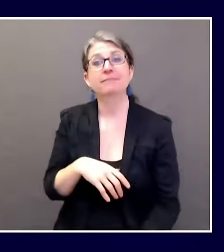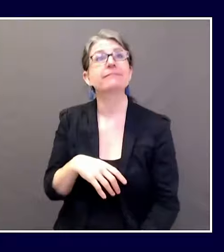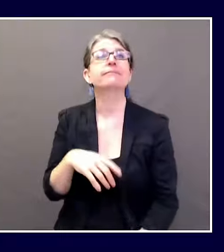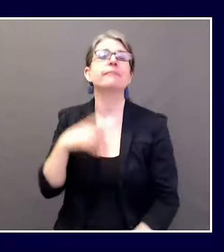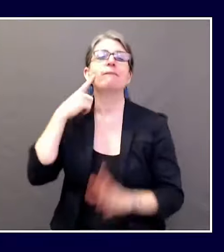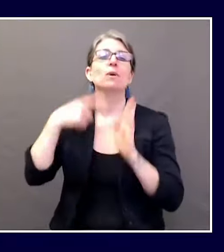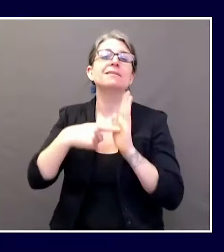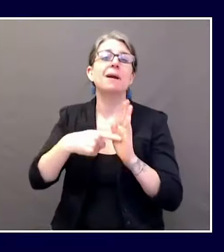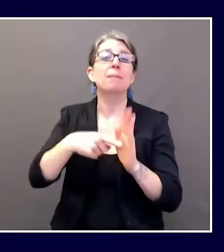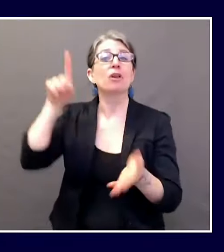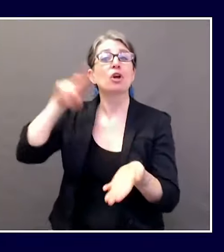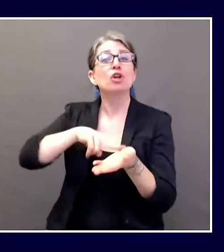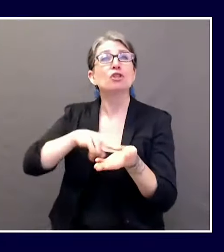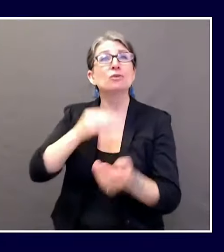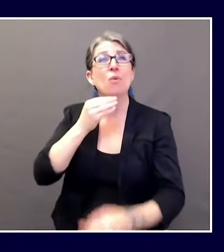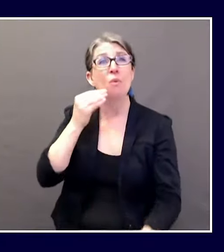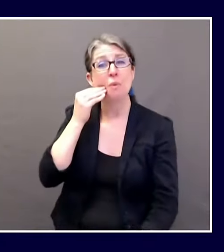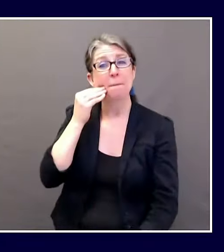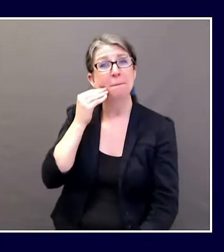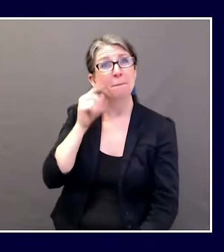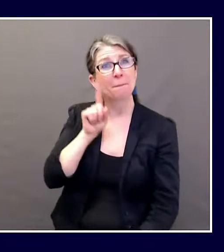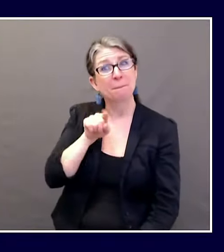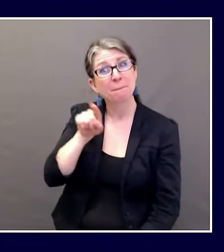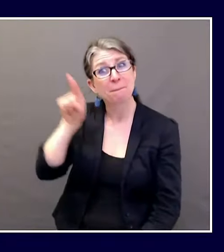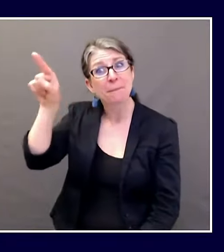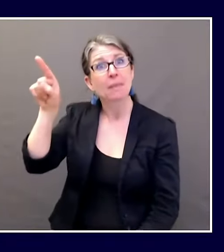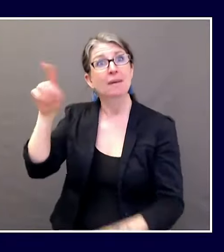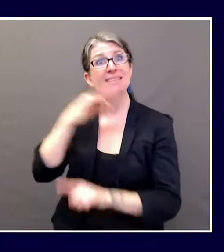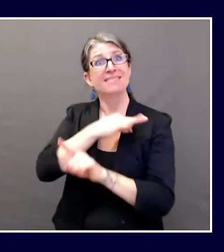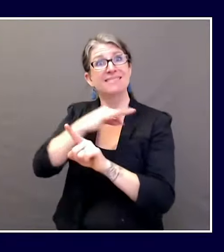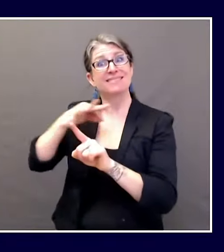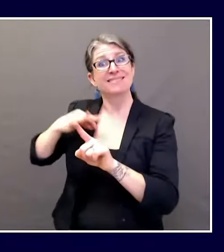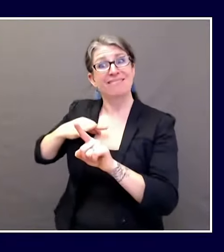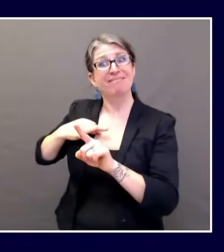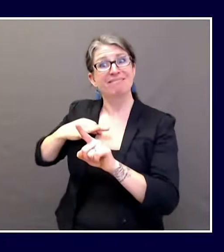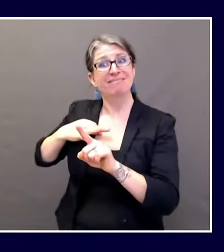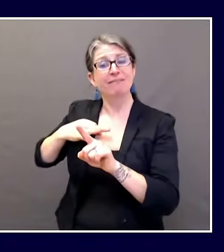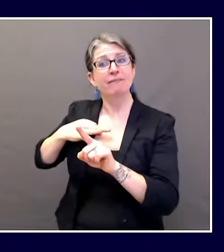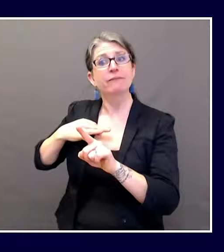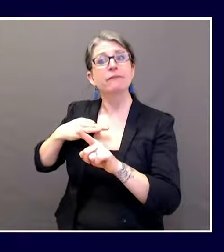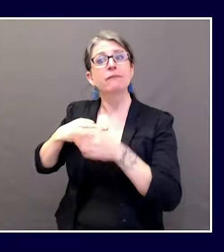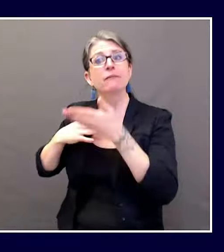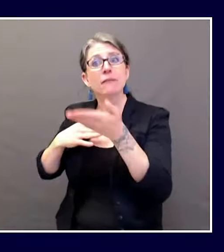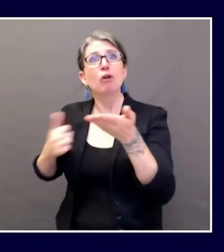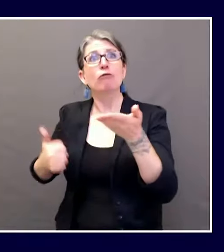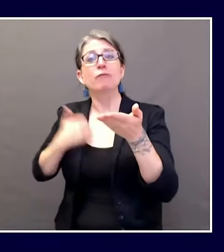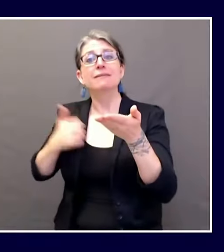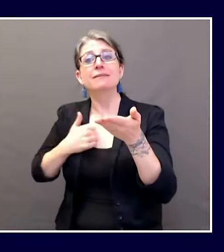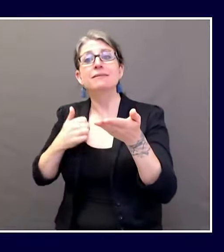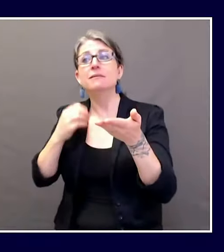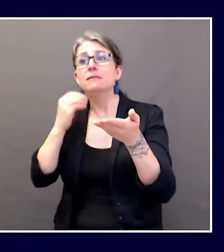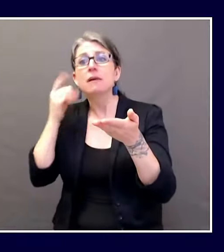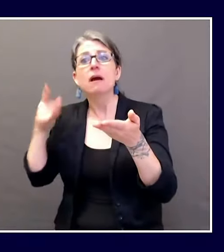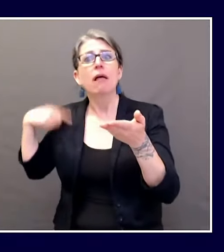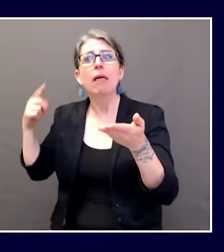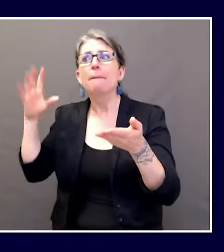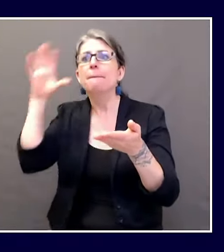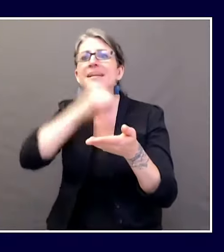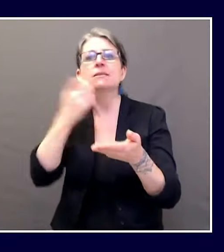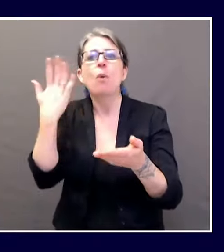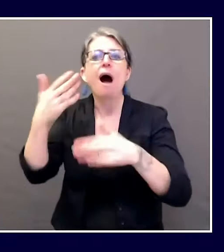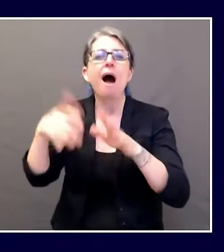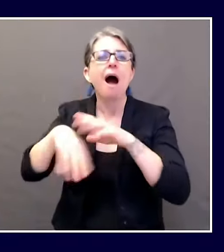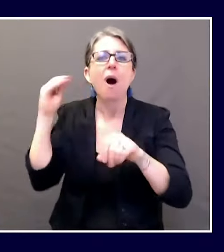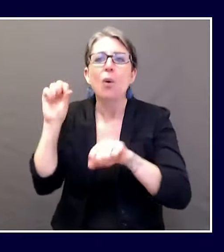That increase in J&J vaccine also allows us to continue vaccinating homebound Maine people, folks for